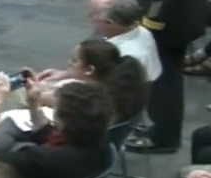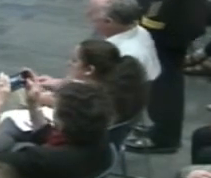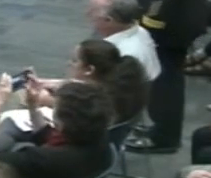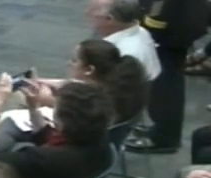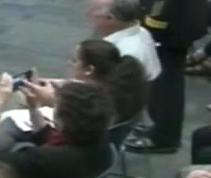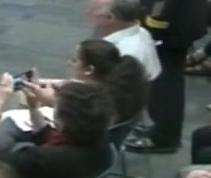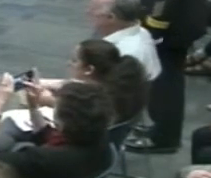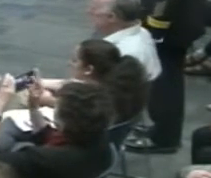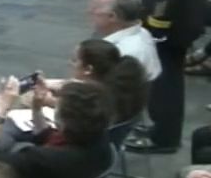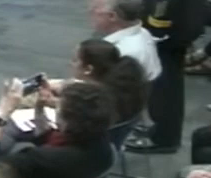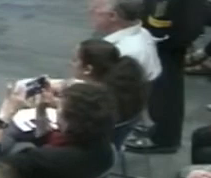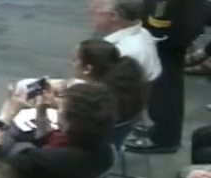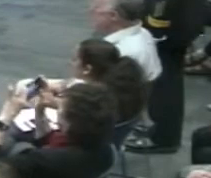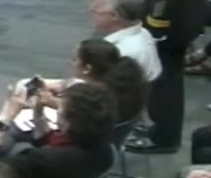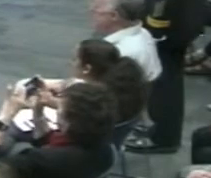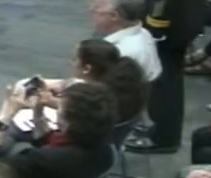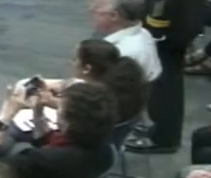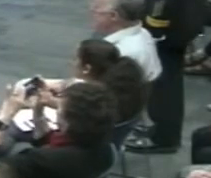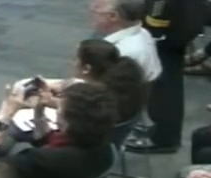Attend. Hut.